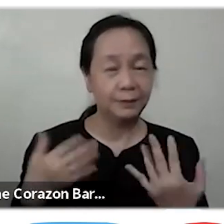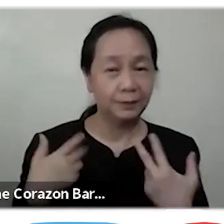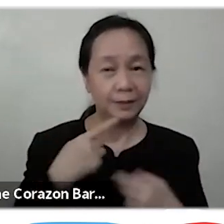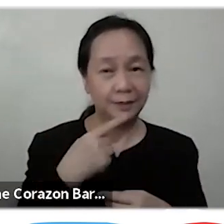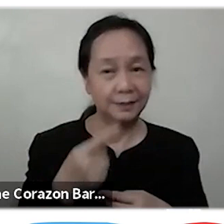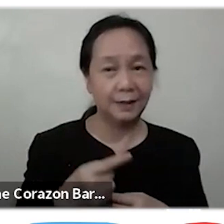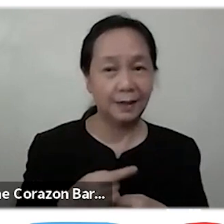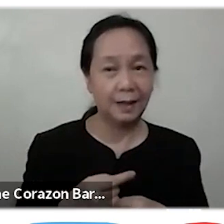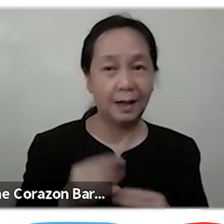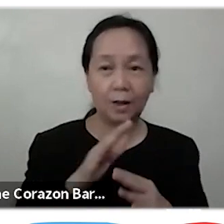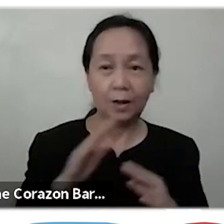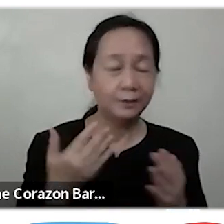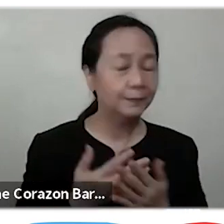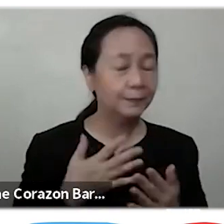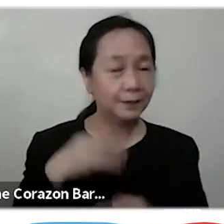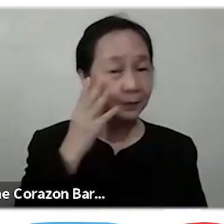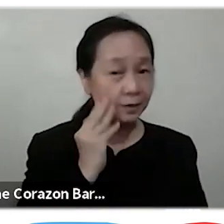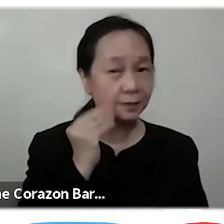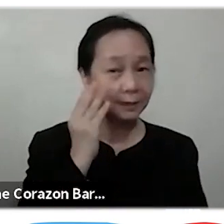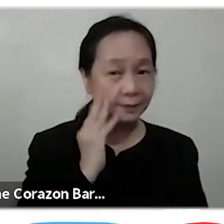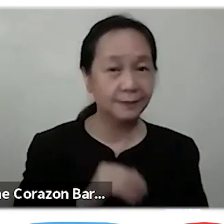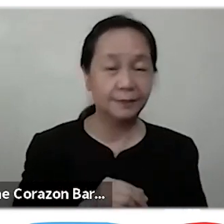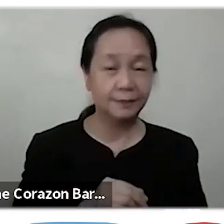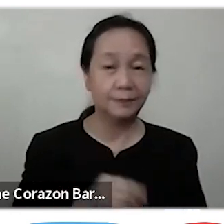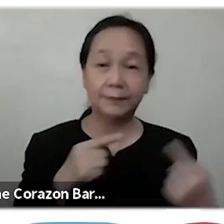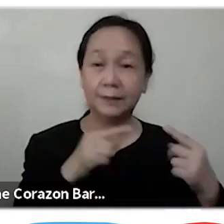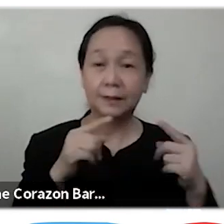all the thing about my experience. And since